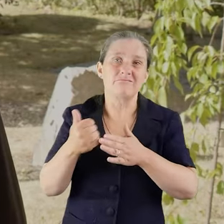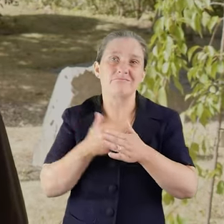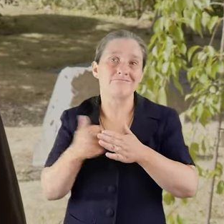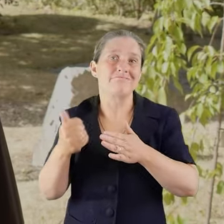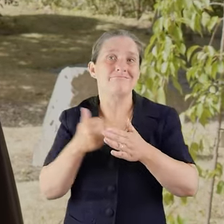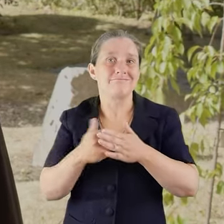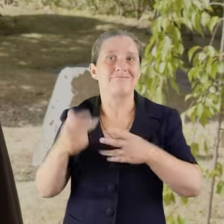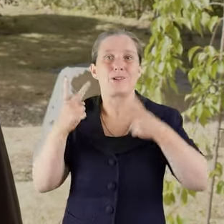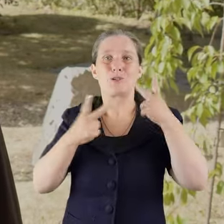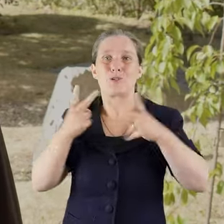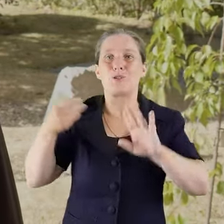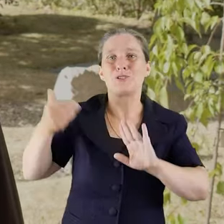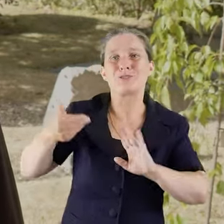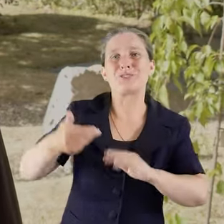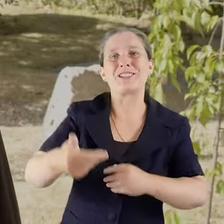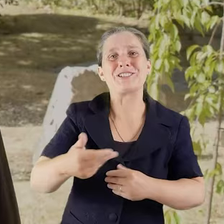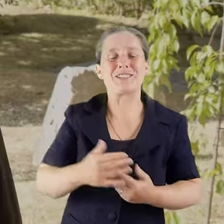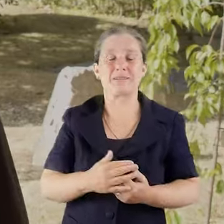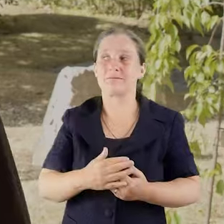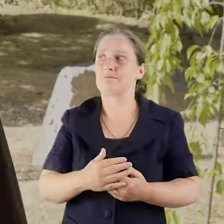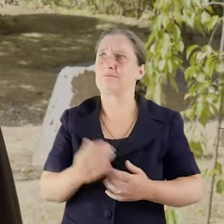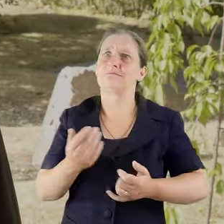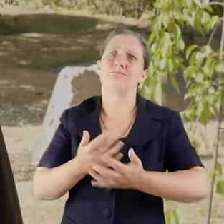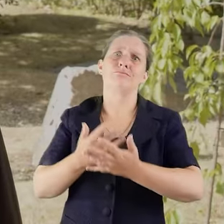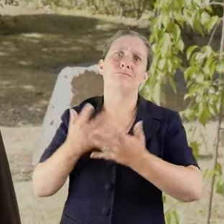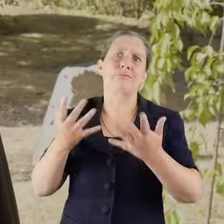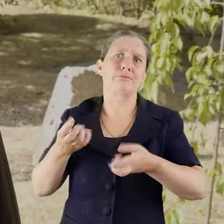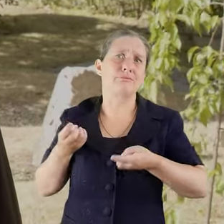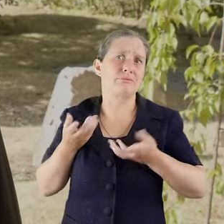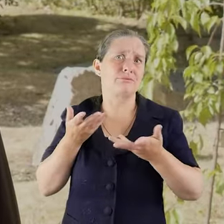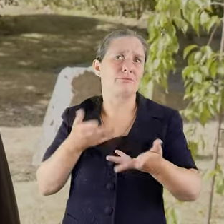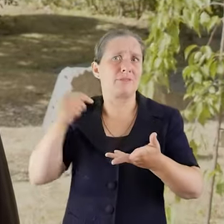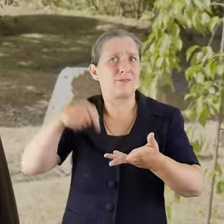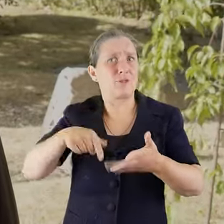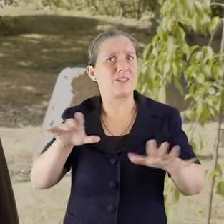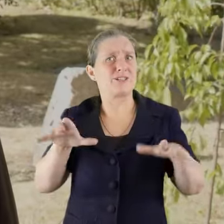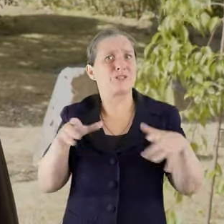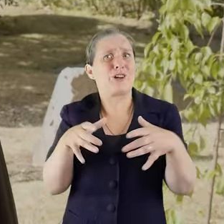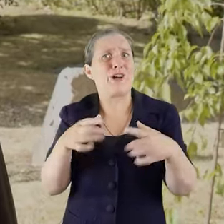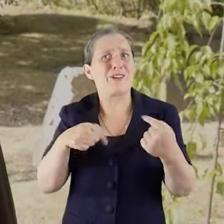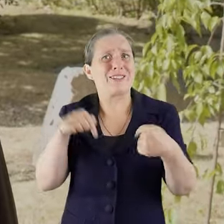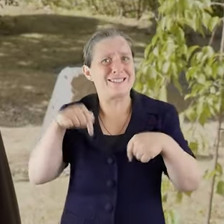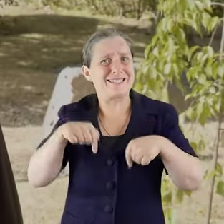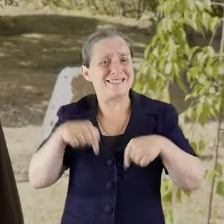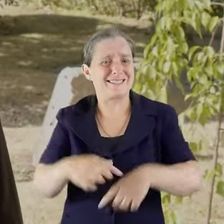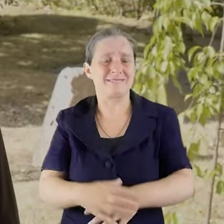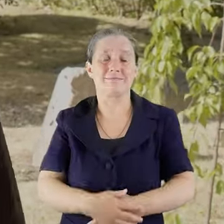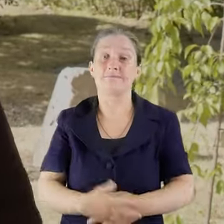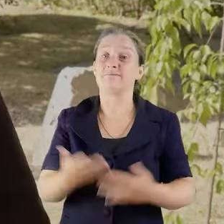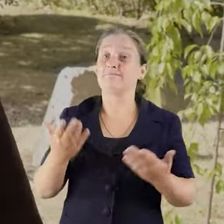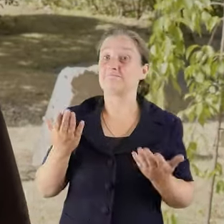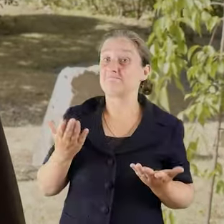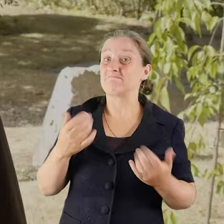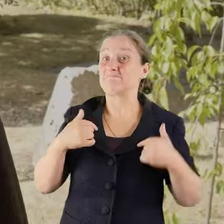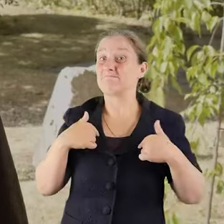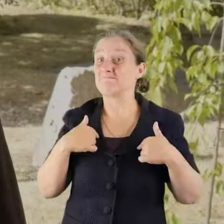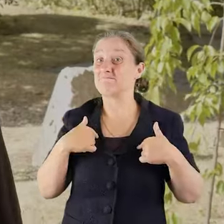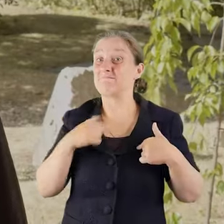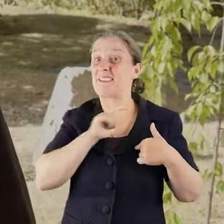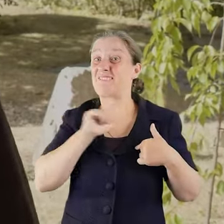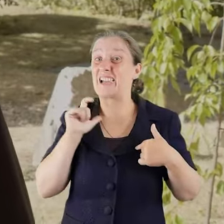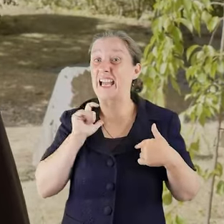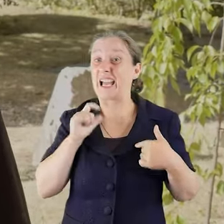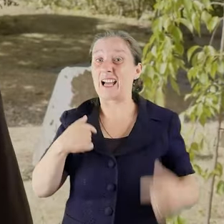worship that the choral tradition provides. They bring an enormous amount to the life and work of this church. I have to be honest